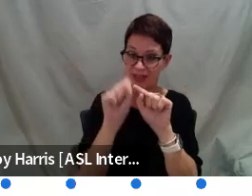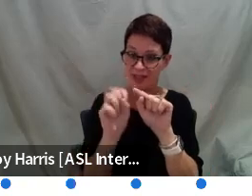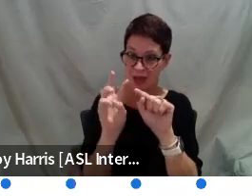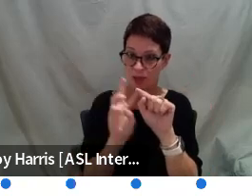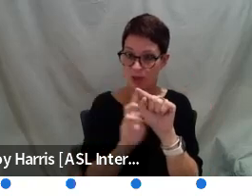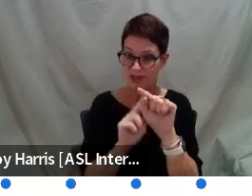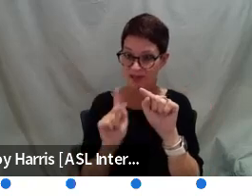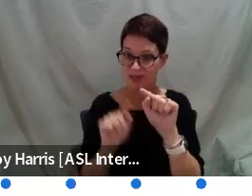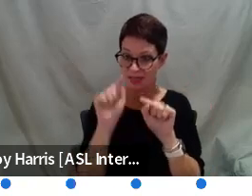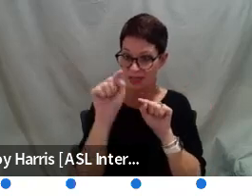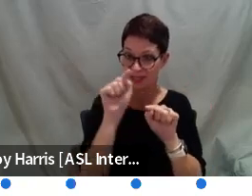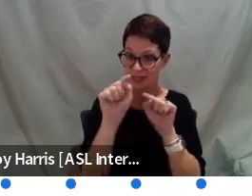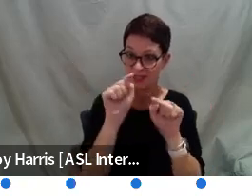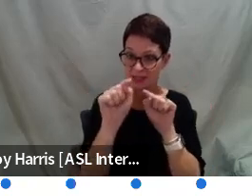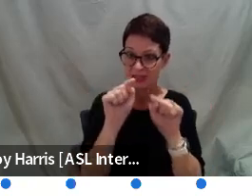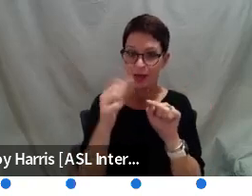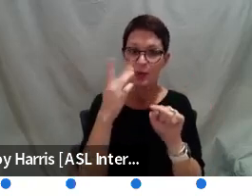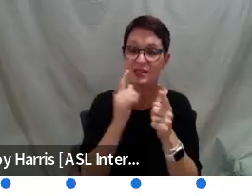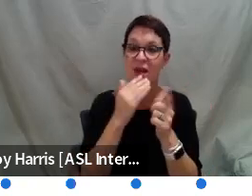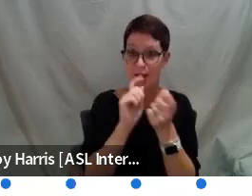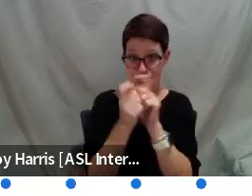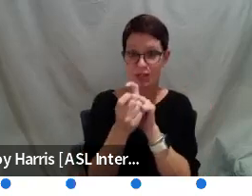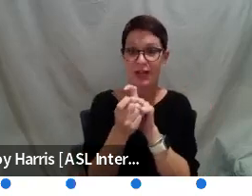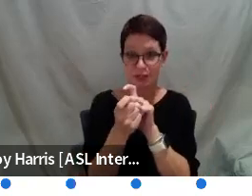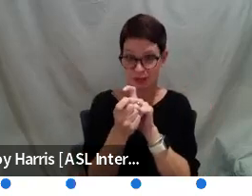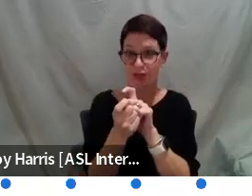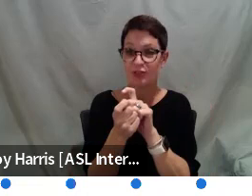Southwest, we see colors change